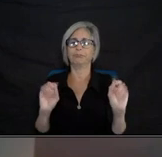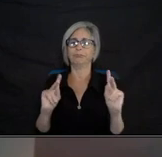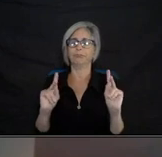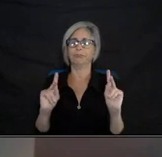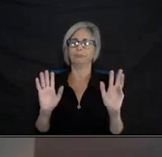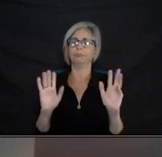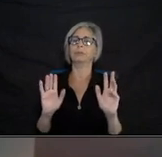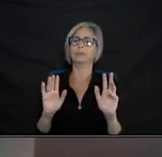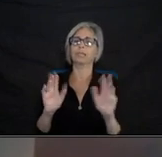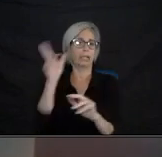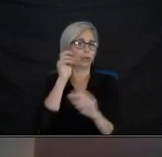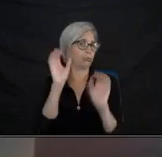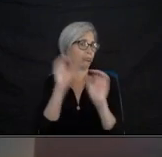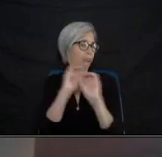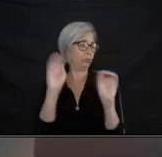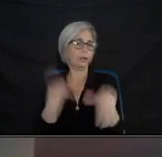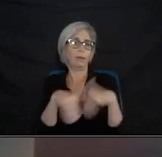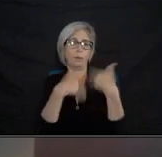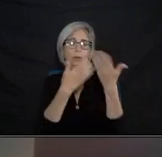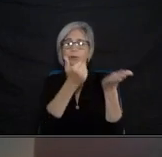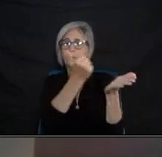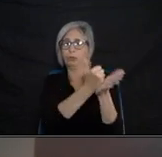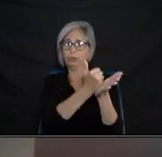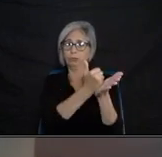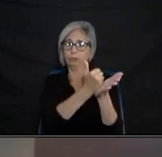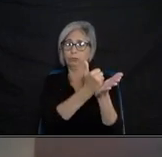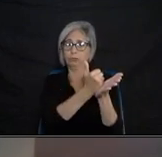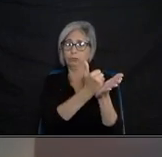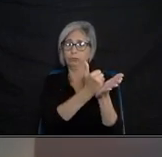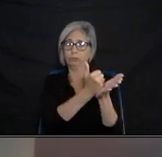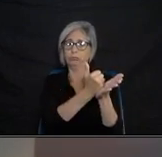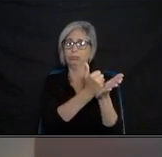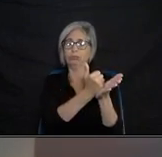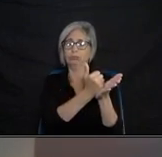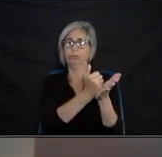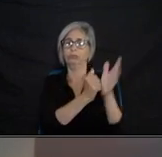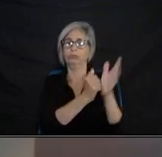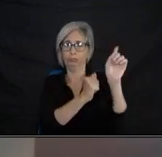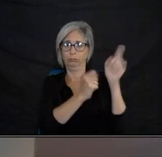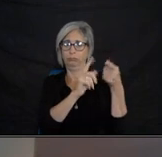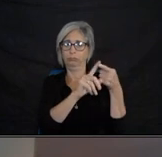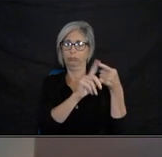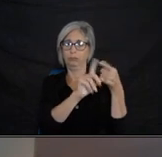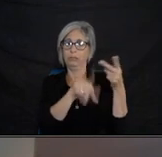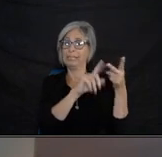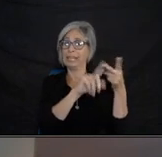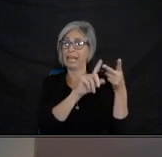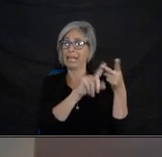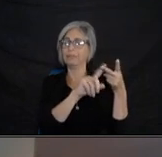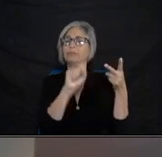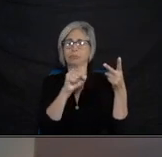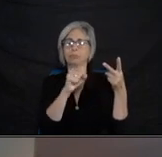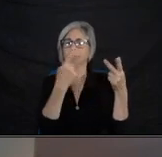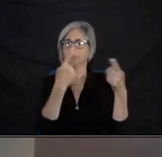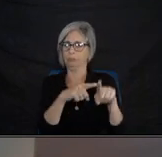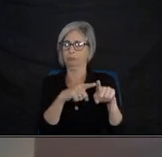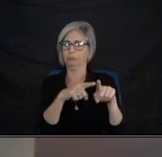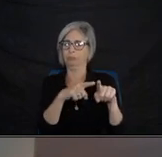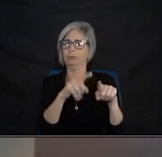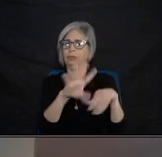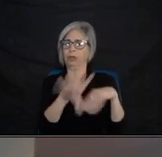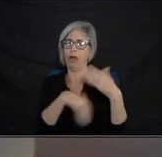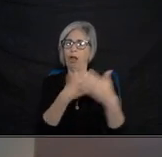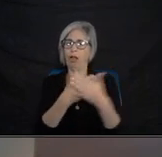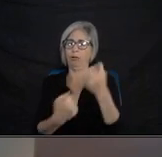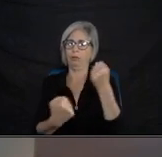Nope. All right, hearing none, may I have a motion to approve as amended? We'll move. Second. All those in